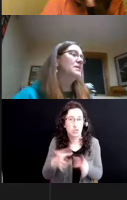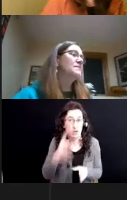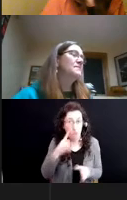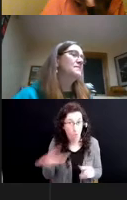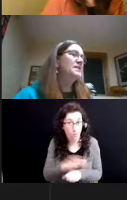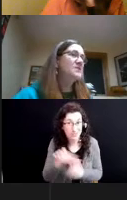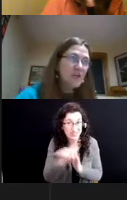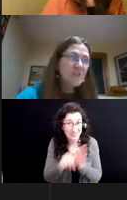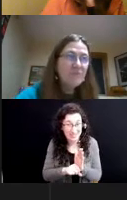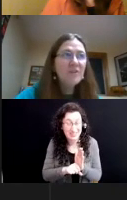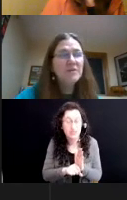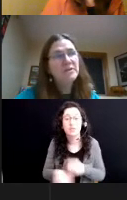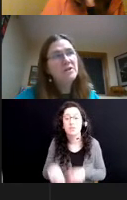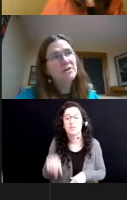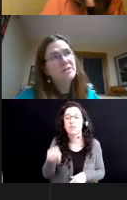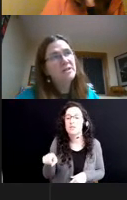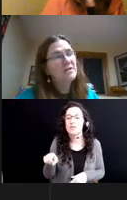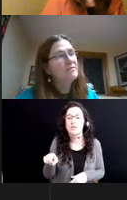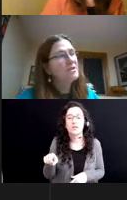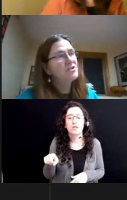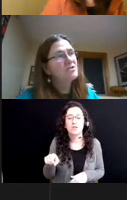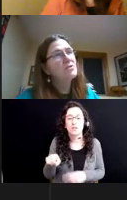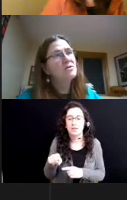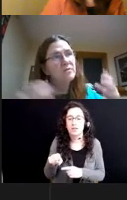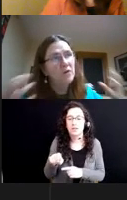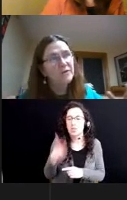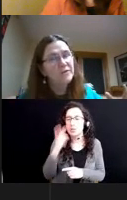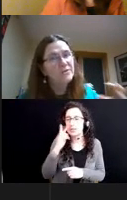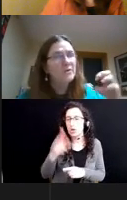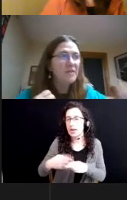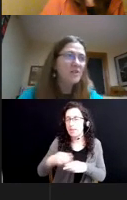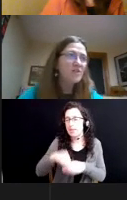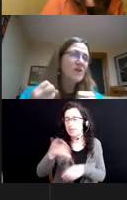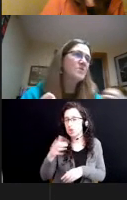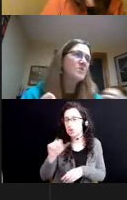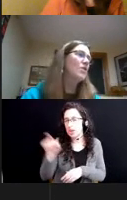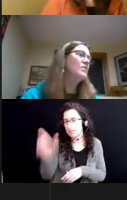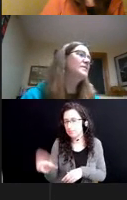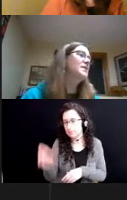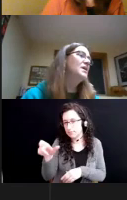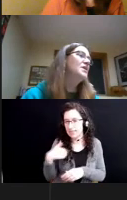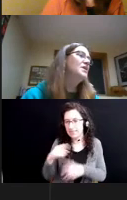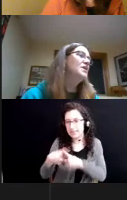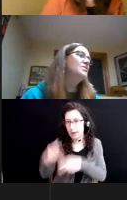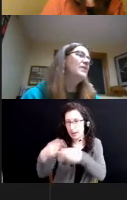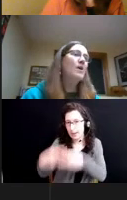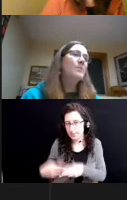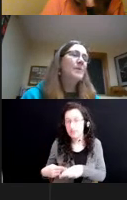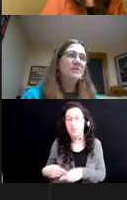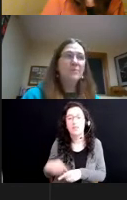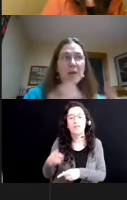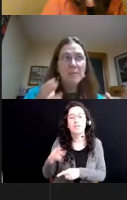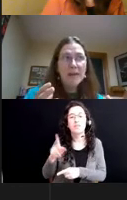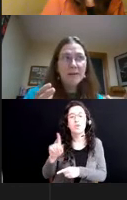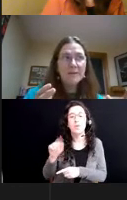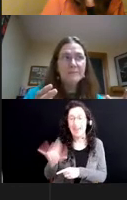And it's just really, really hard to get our native grasses to grow because we've altered soil texture, chemistry, all of it. So they